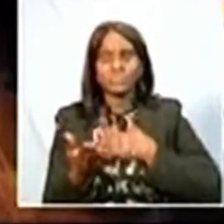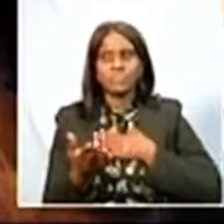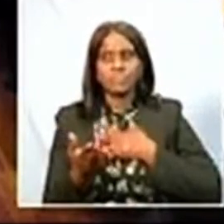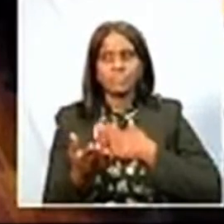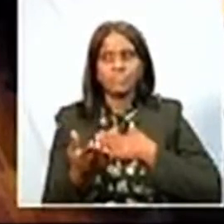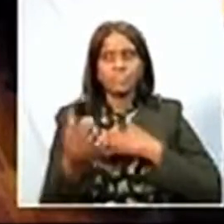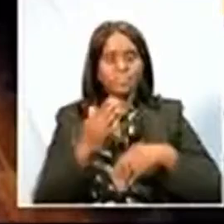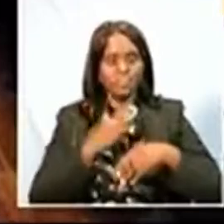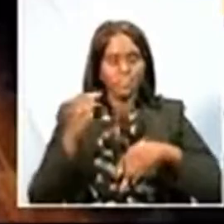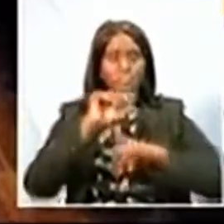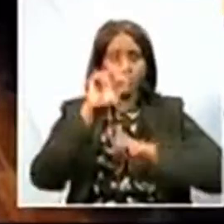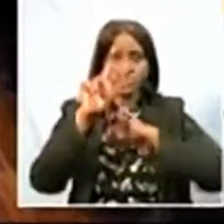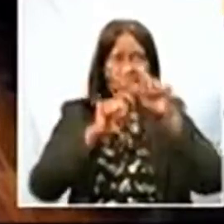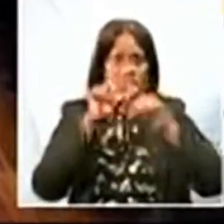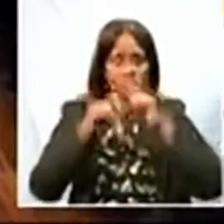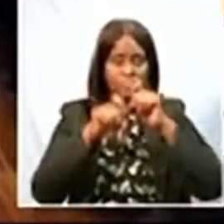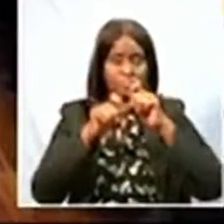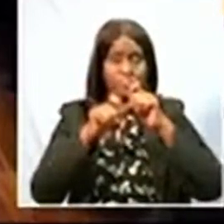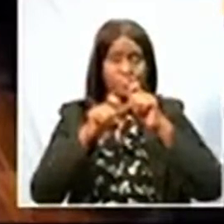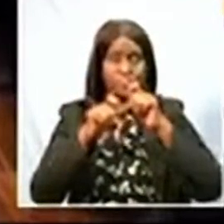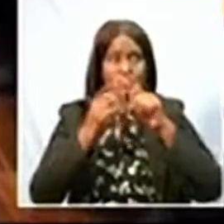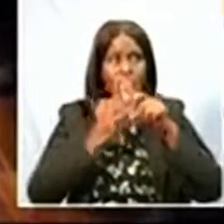my question to